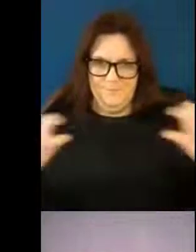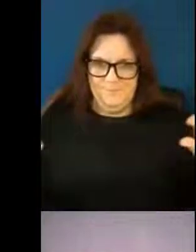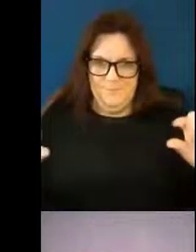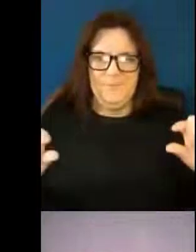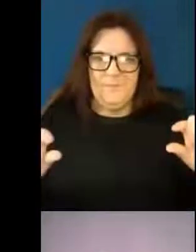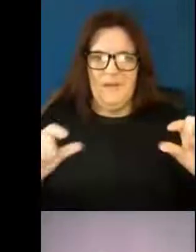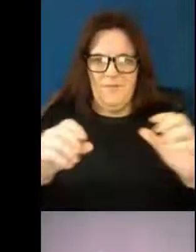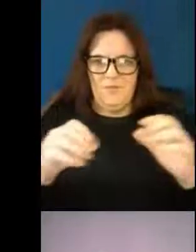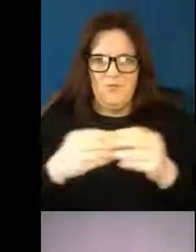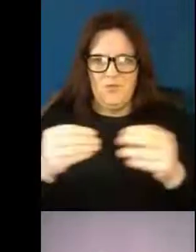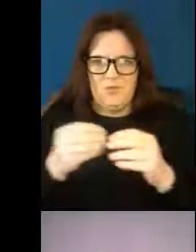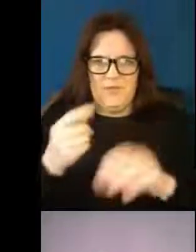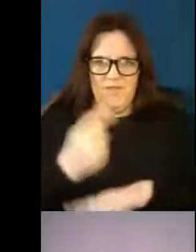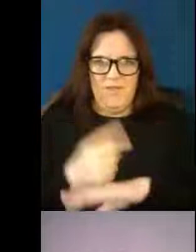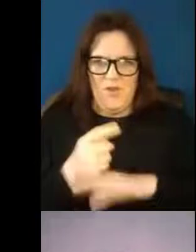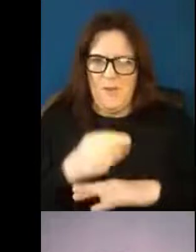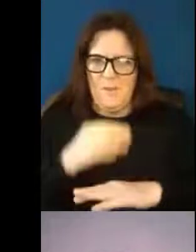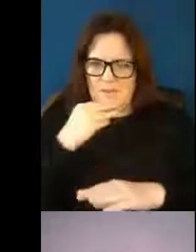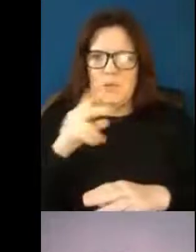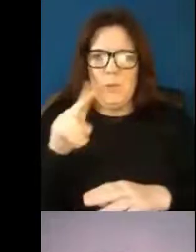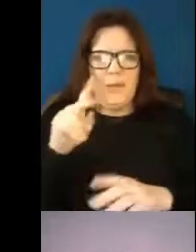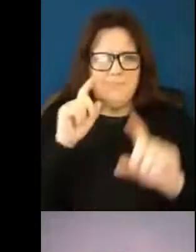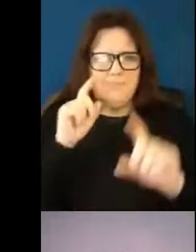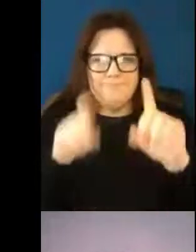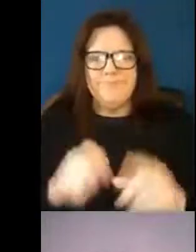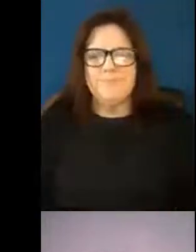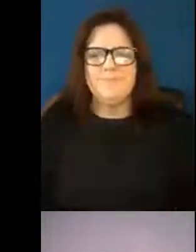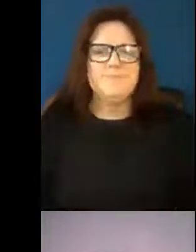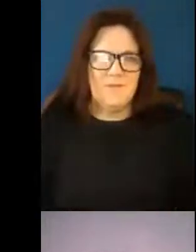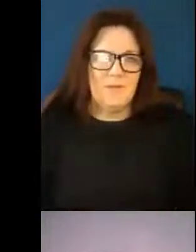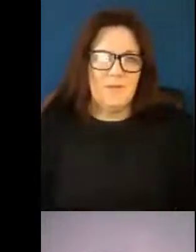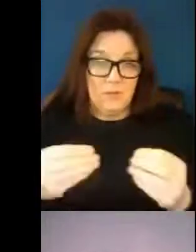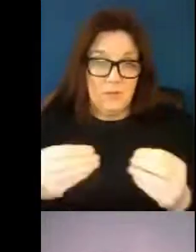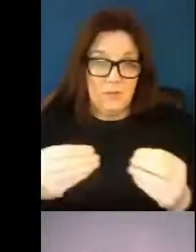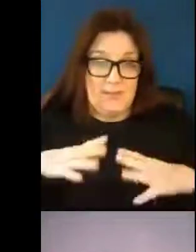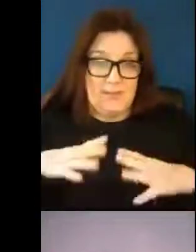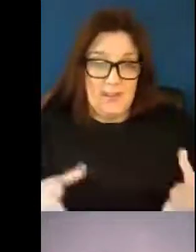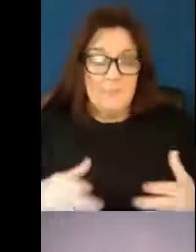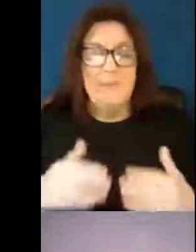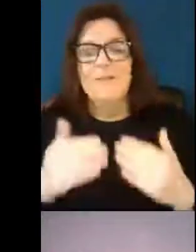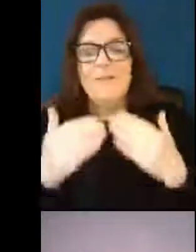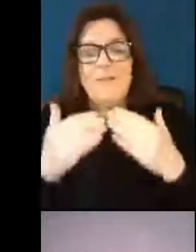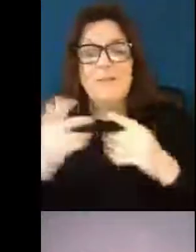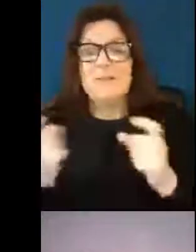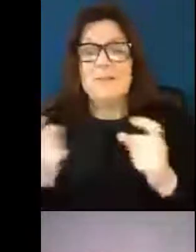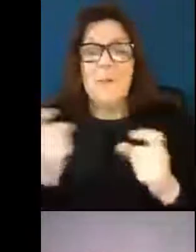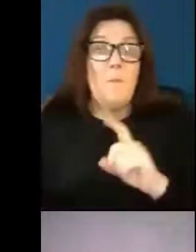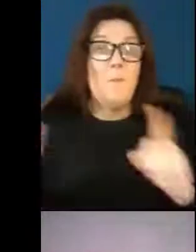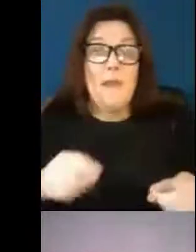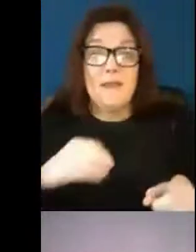resources available, so that you can pop in and have a look at that. So back to questions and discussion.